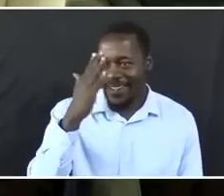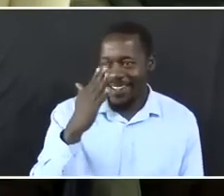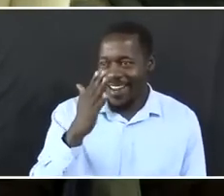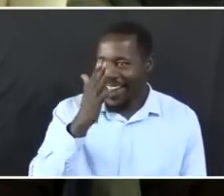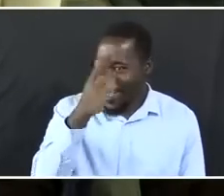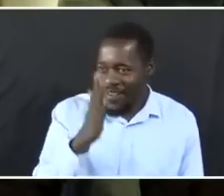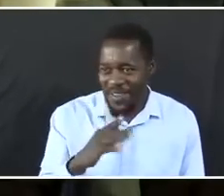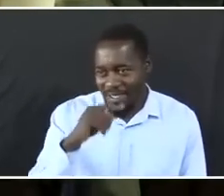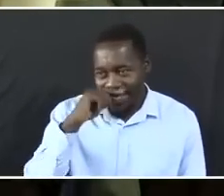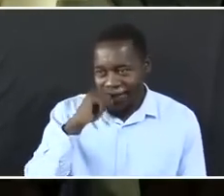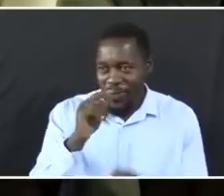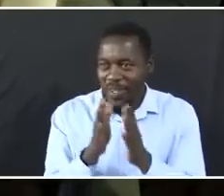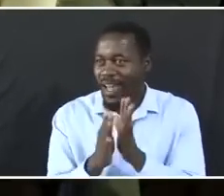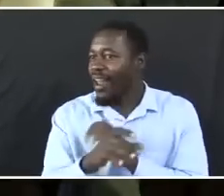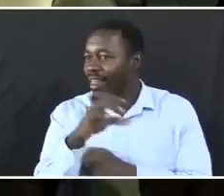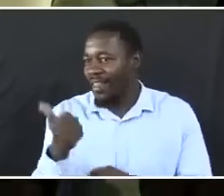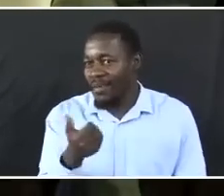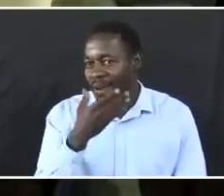Sinina wangoja.